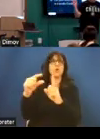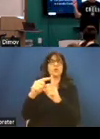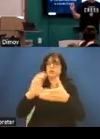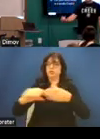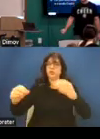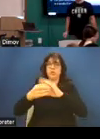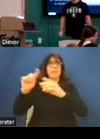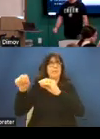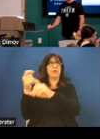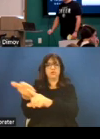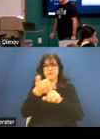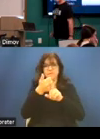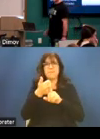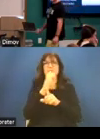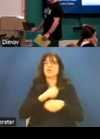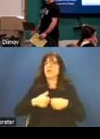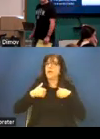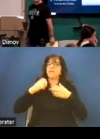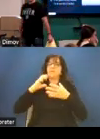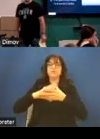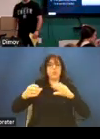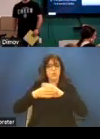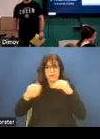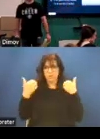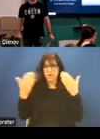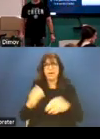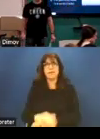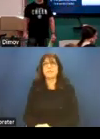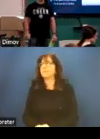about yourself. Your life story in 20 words. On the other side.